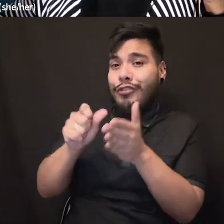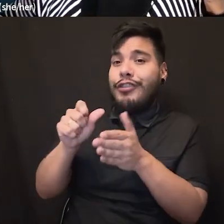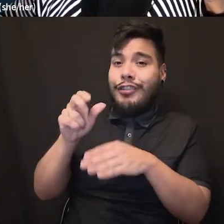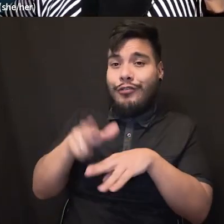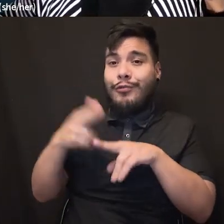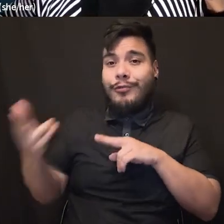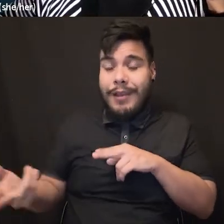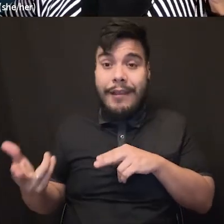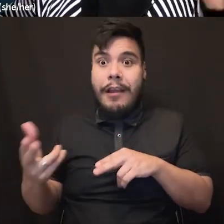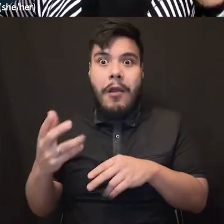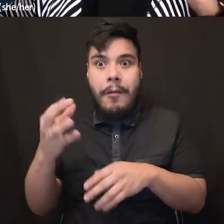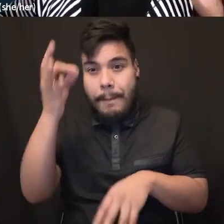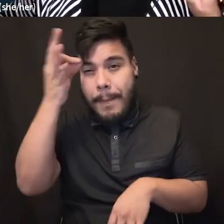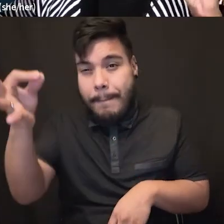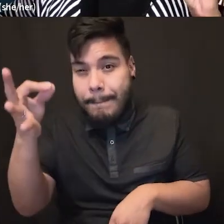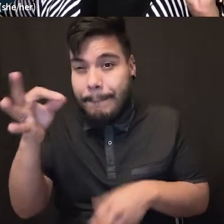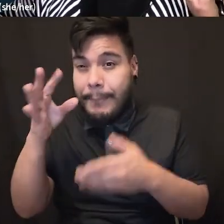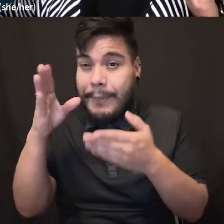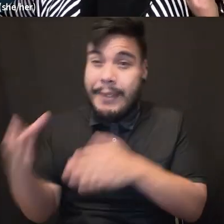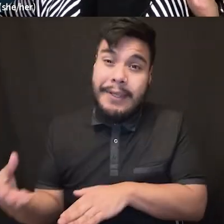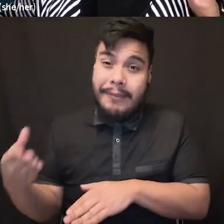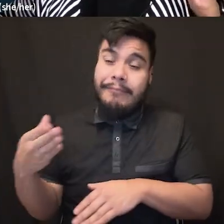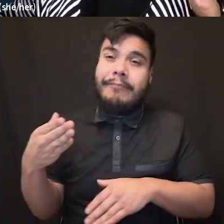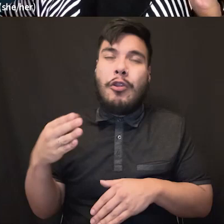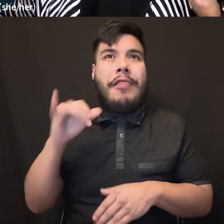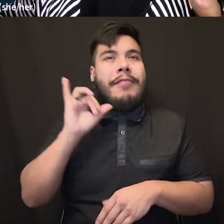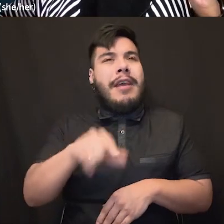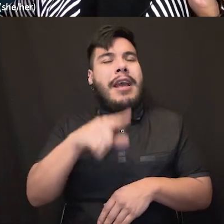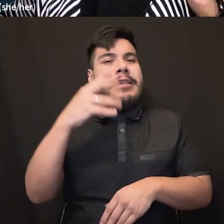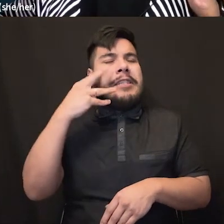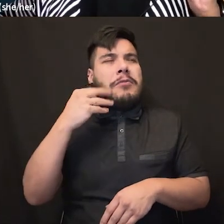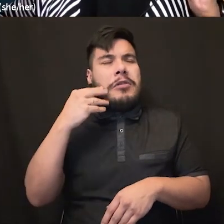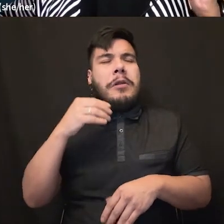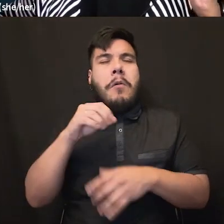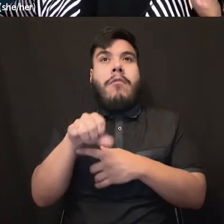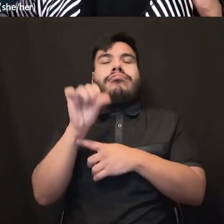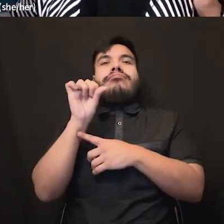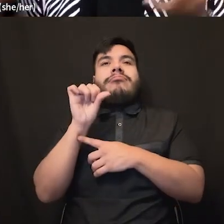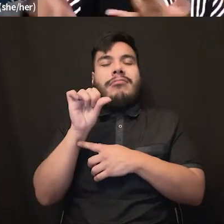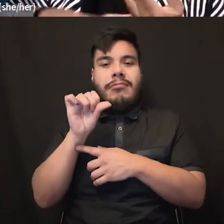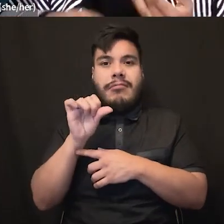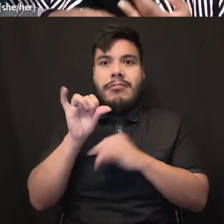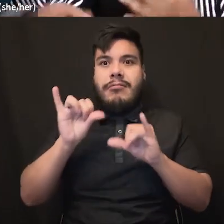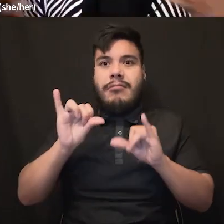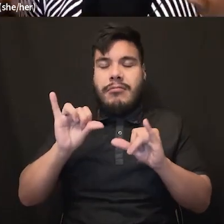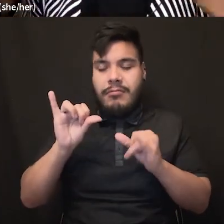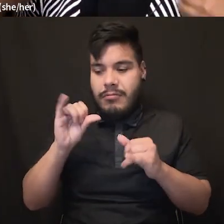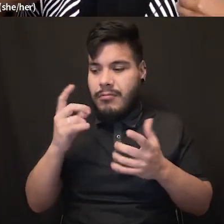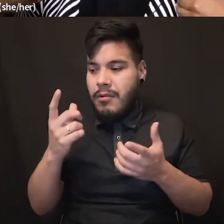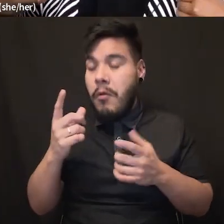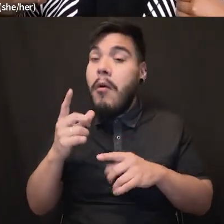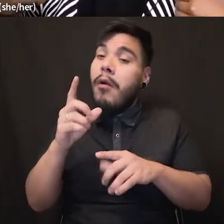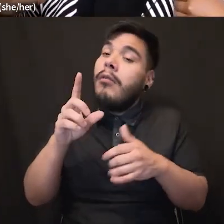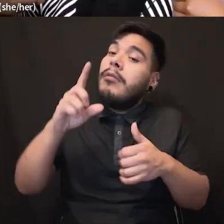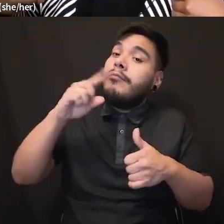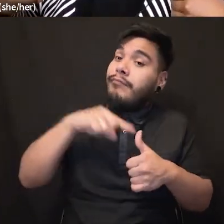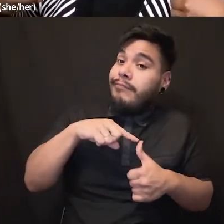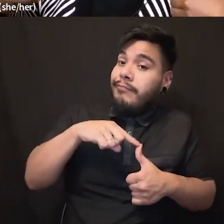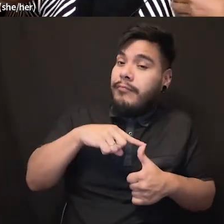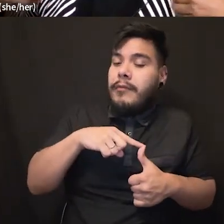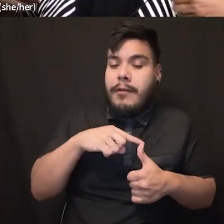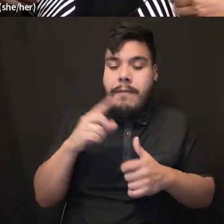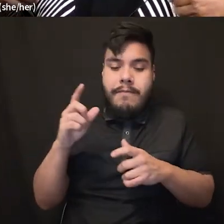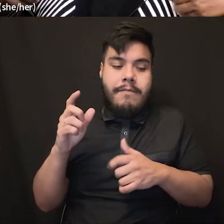so that experience made me realize that, number one, it made me come back to my values